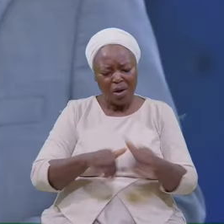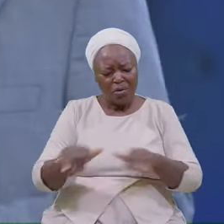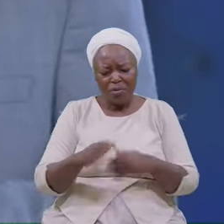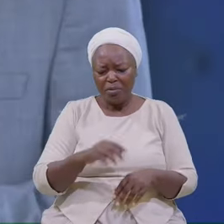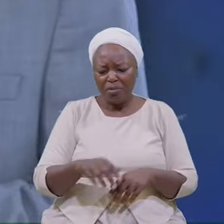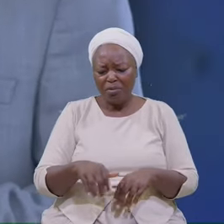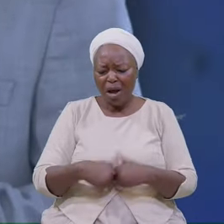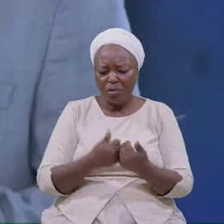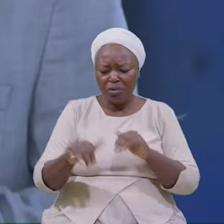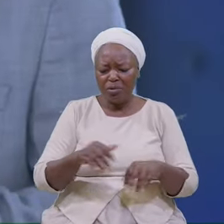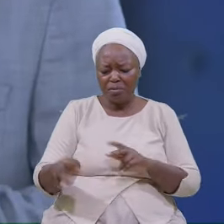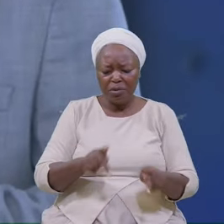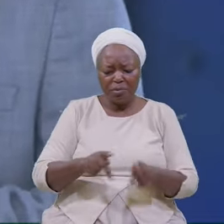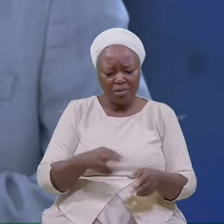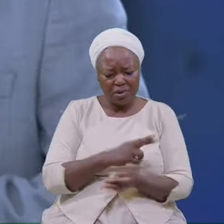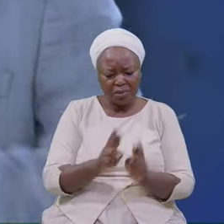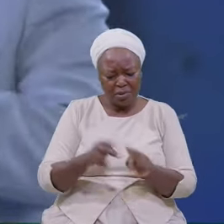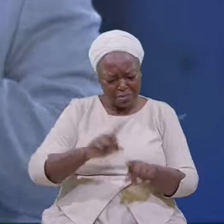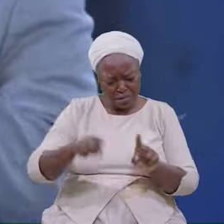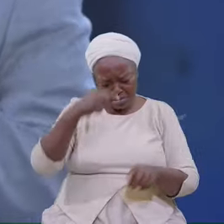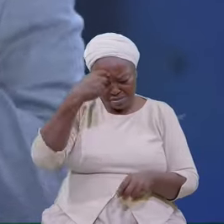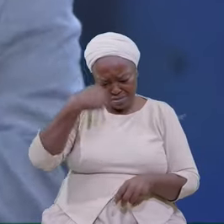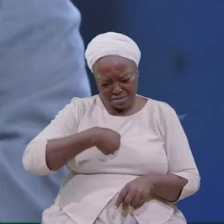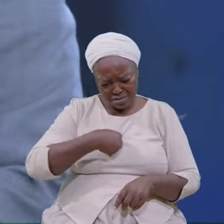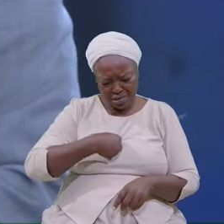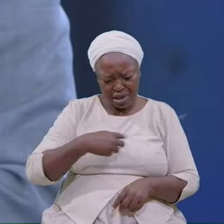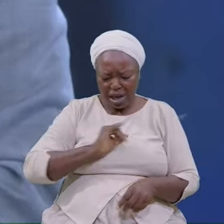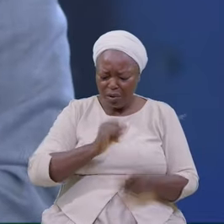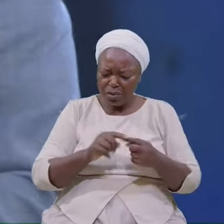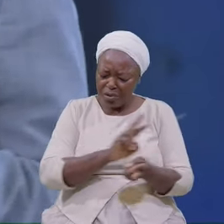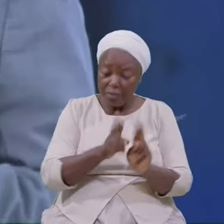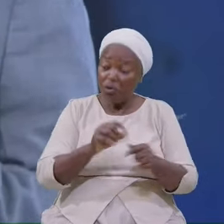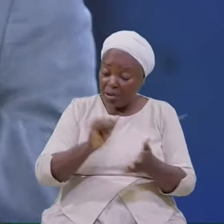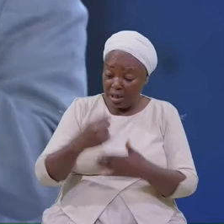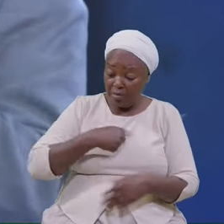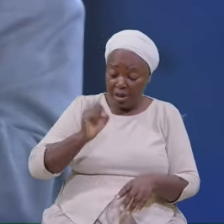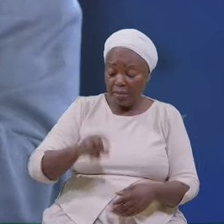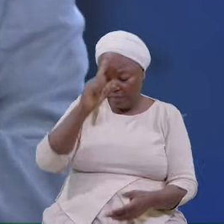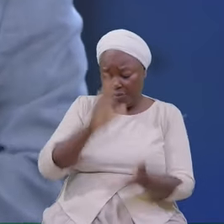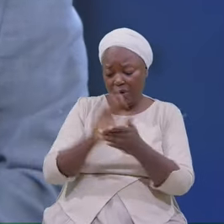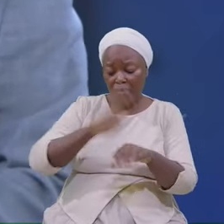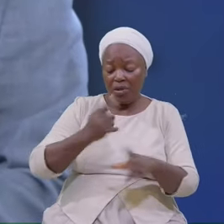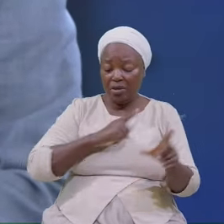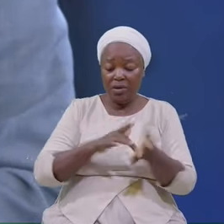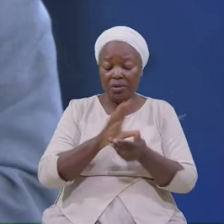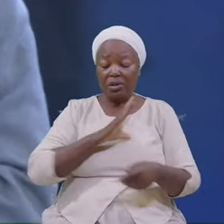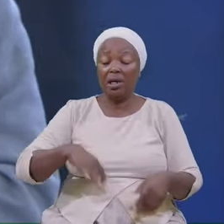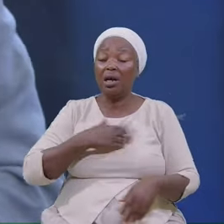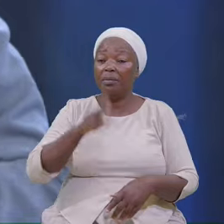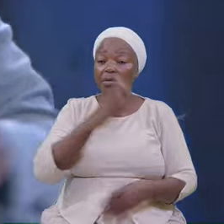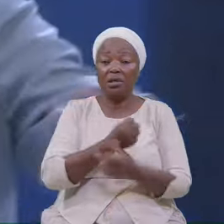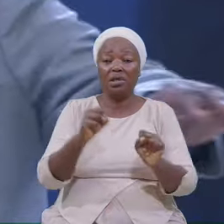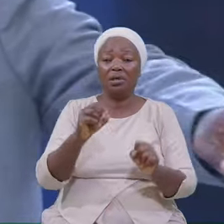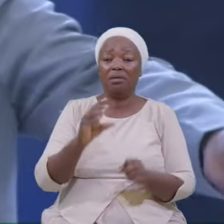les gens se repentent? I want to repent. Mais je veux me repentir. So I can believe on the Lord Jesus Christ and be saved. Afin de croire au